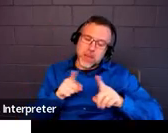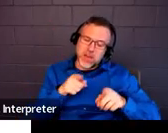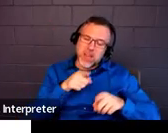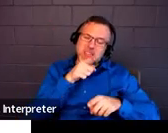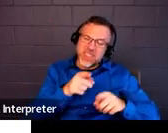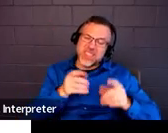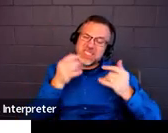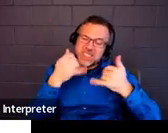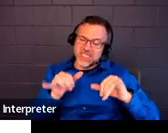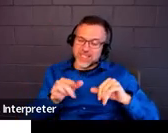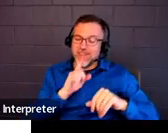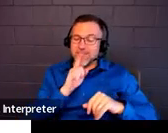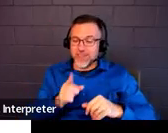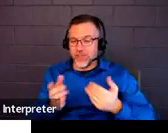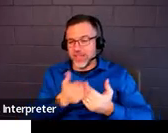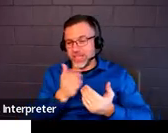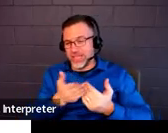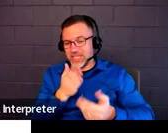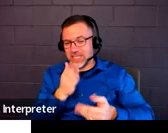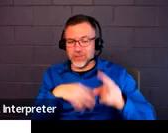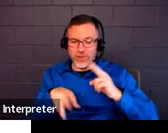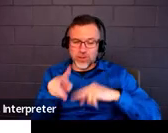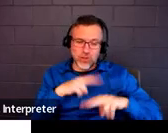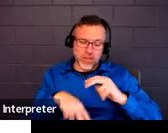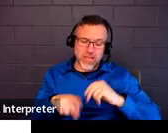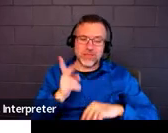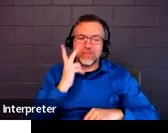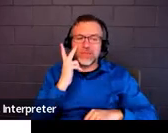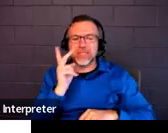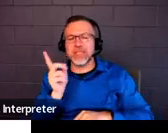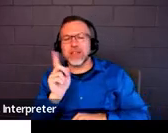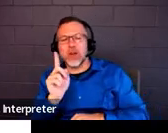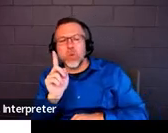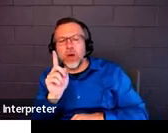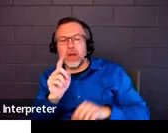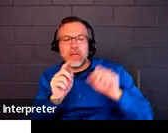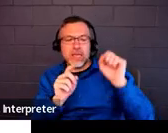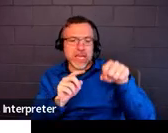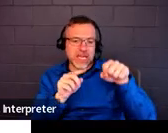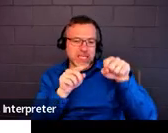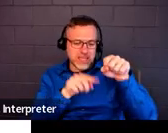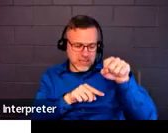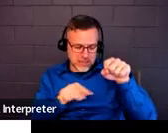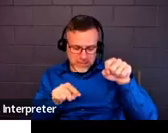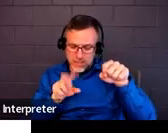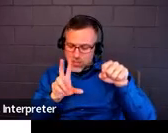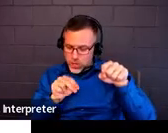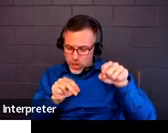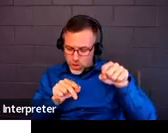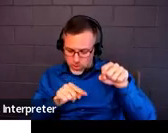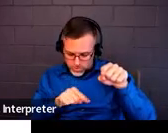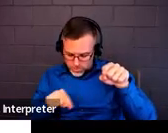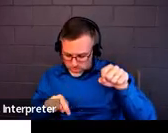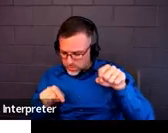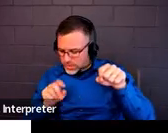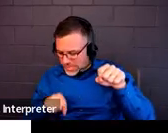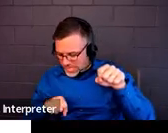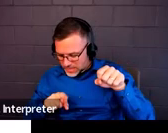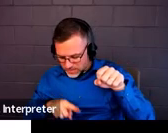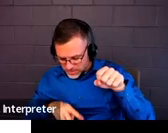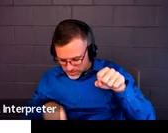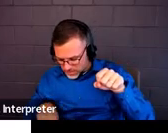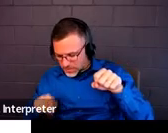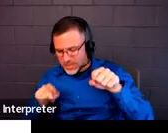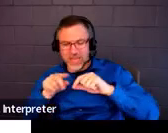and see, where that decision is leading you. So I would encourage you, if you're somebody who participates in